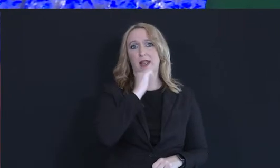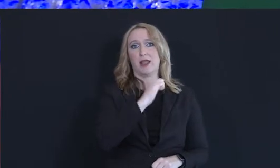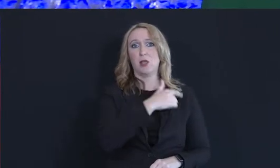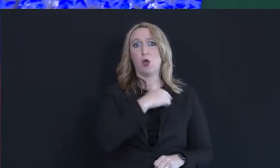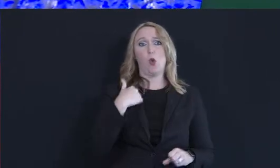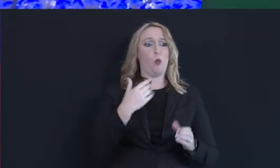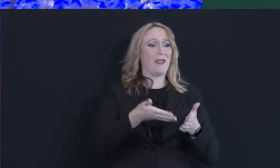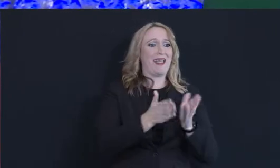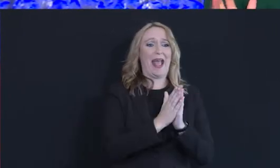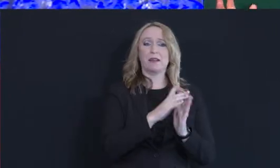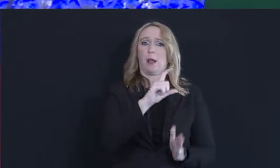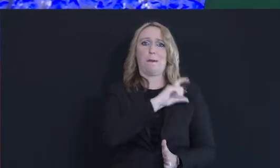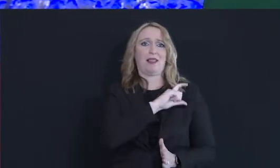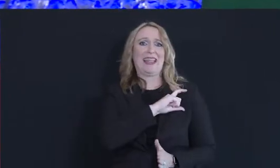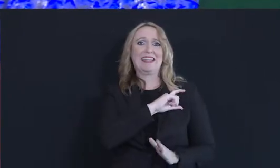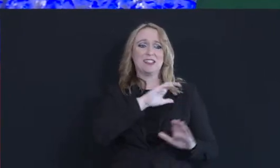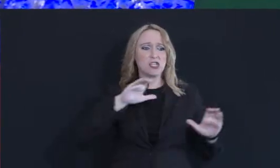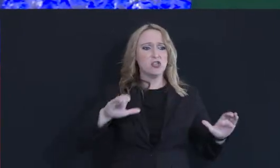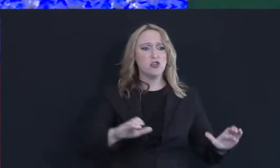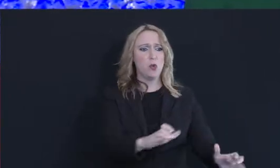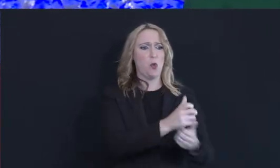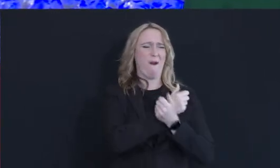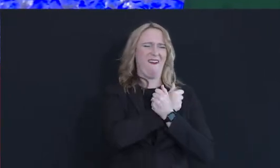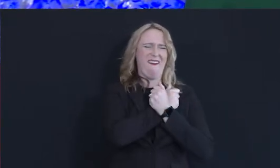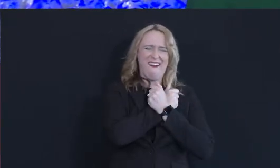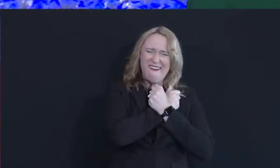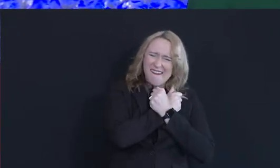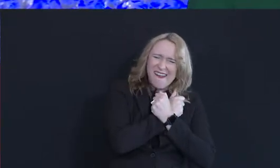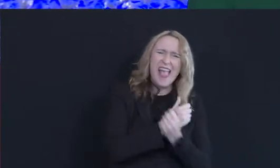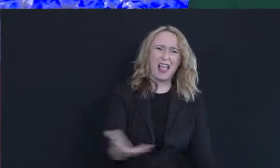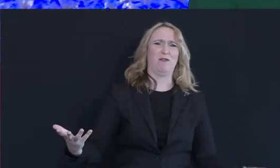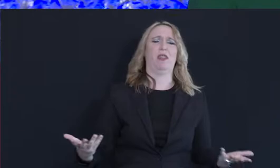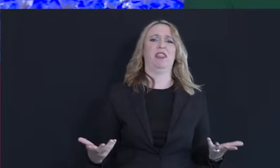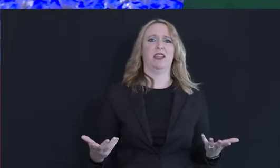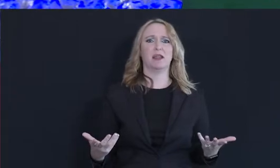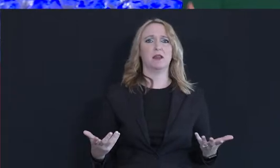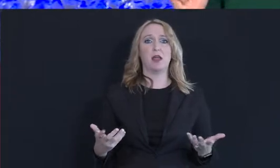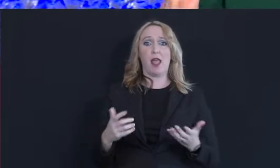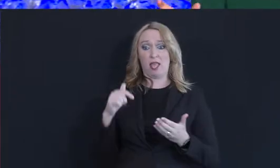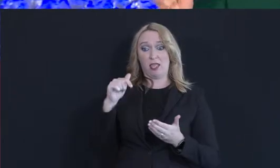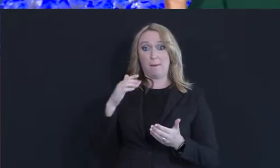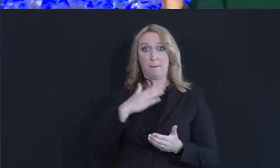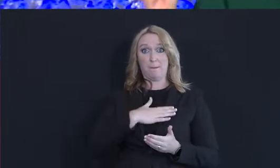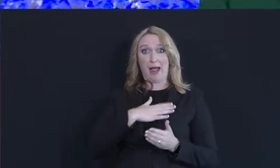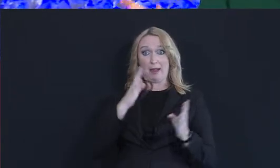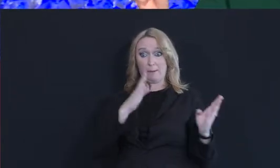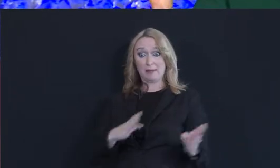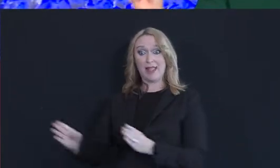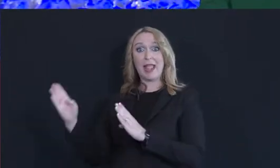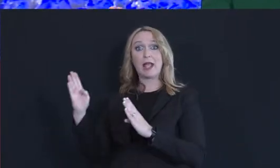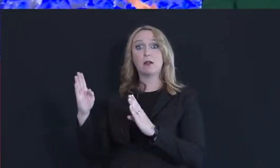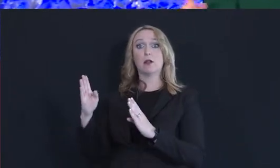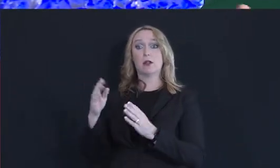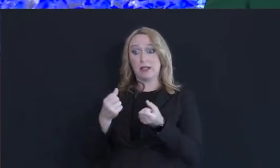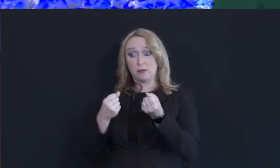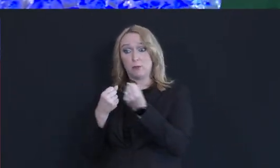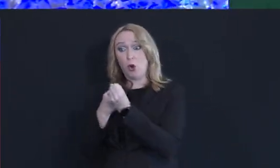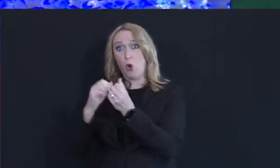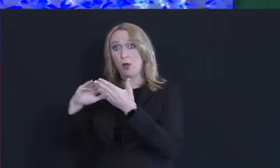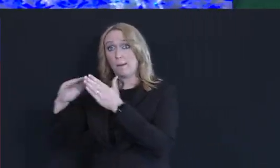to be all things to all people all of the time and these Solutions are pro-police and pro-community